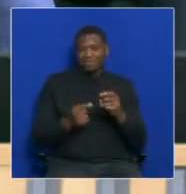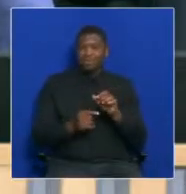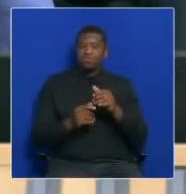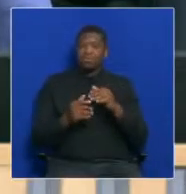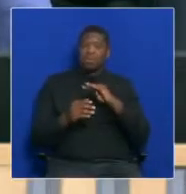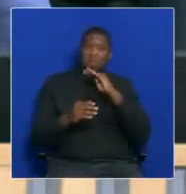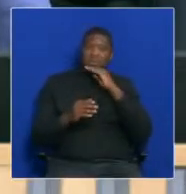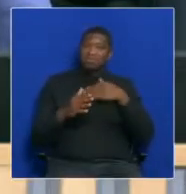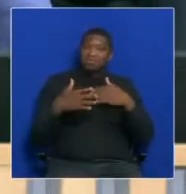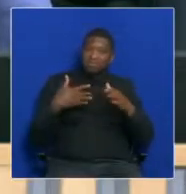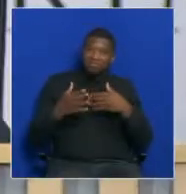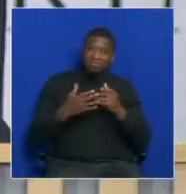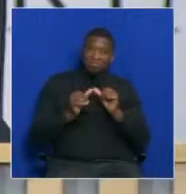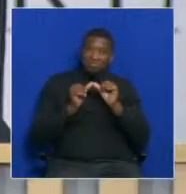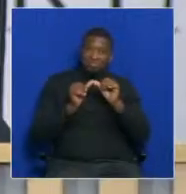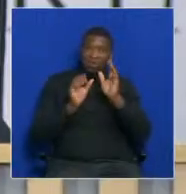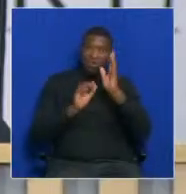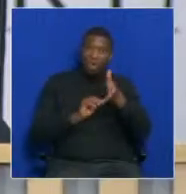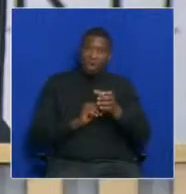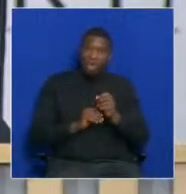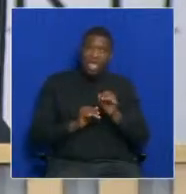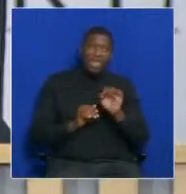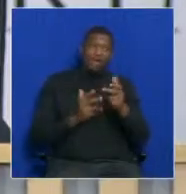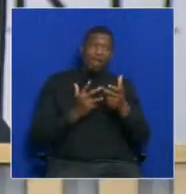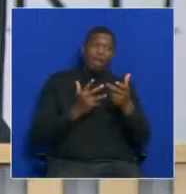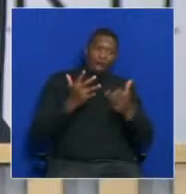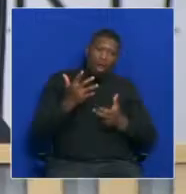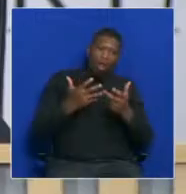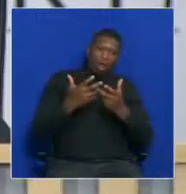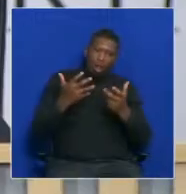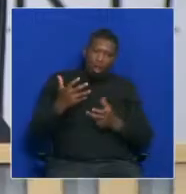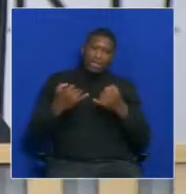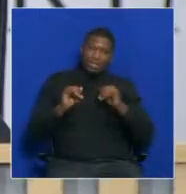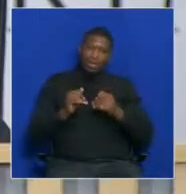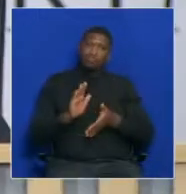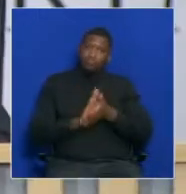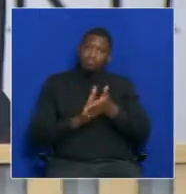in the manual are not followed? That's really what I'm getting at.